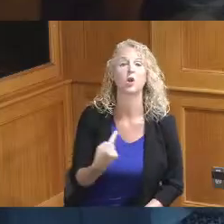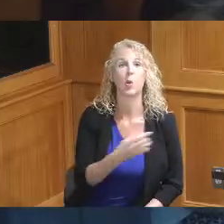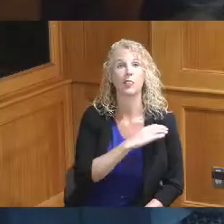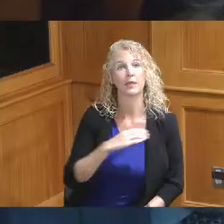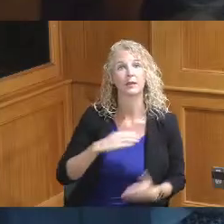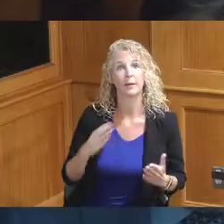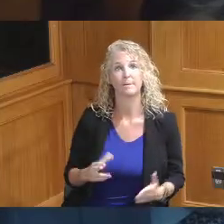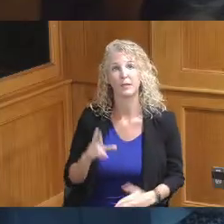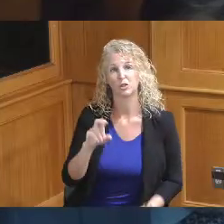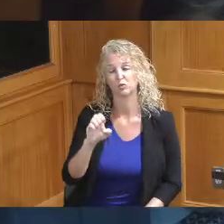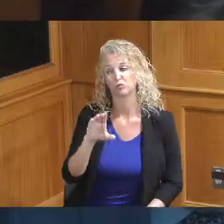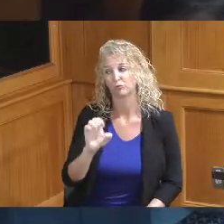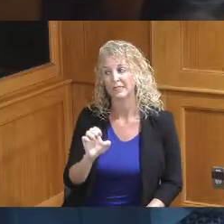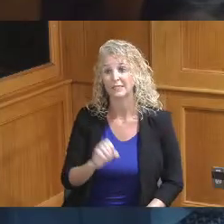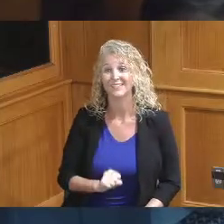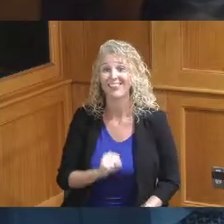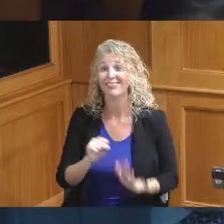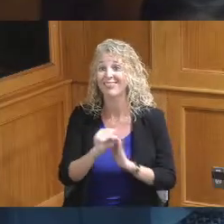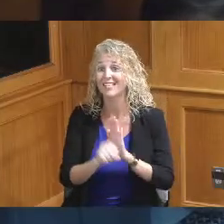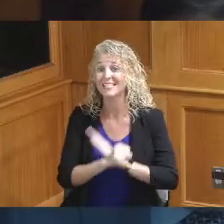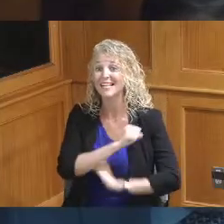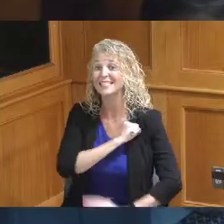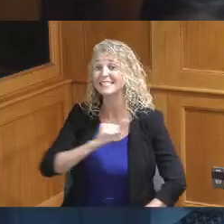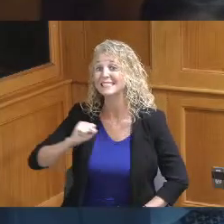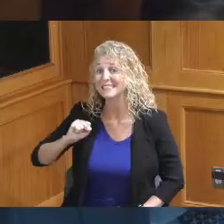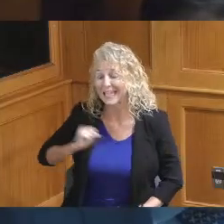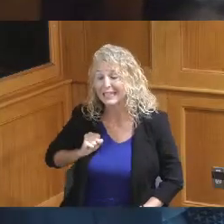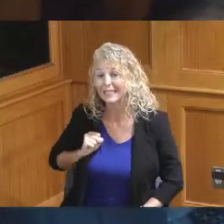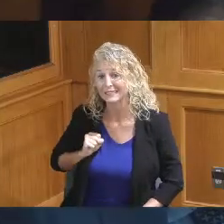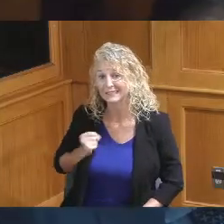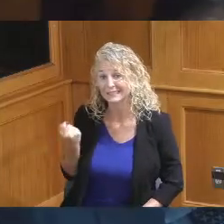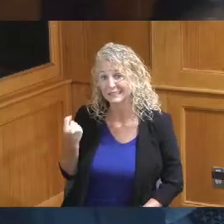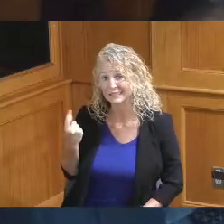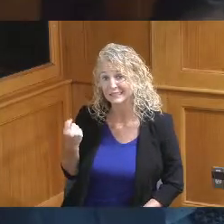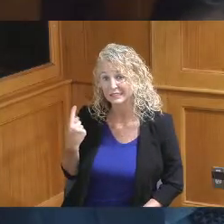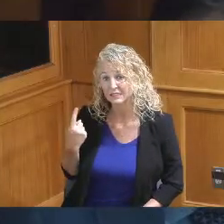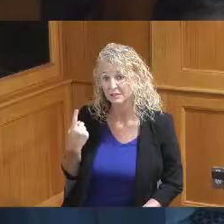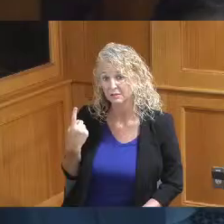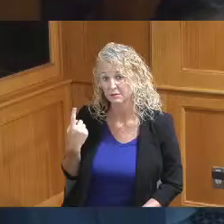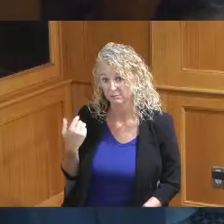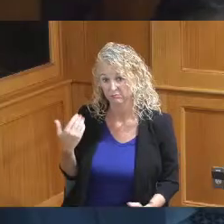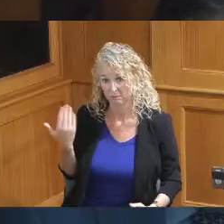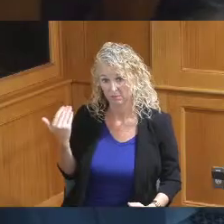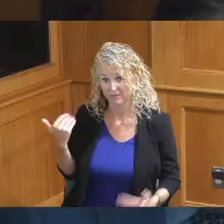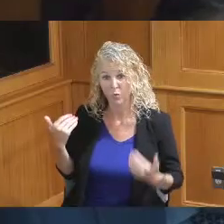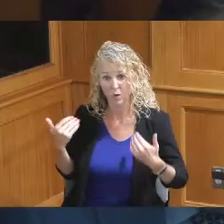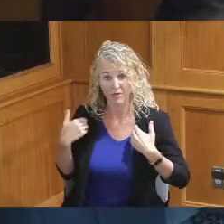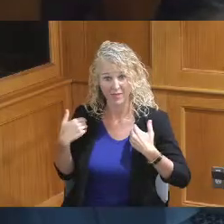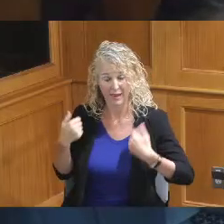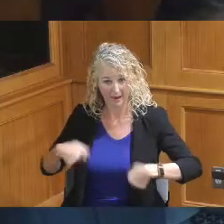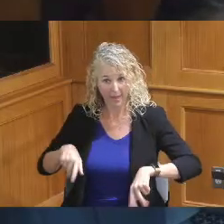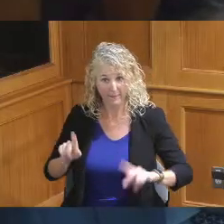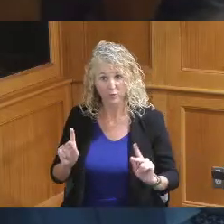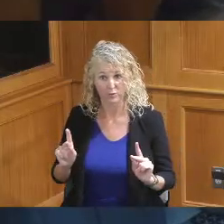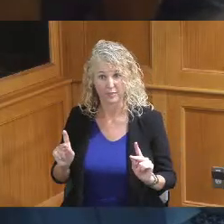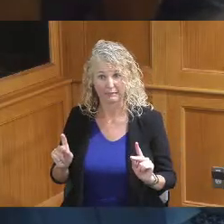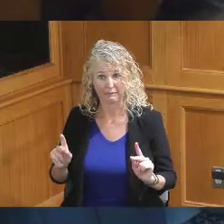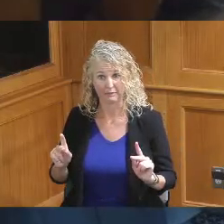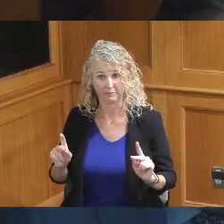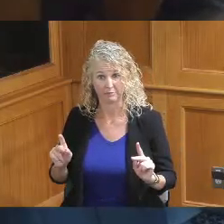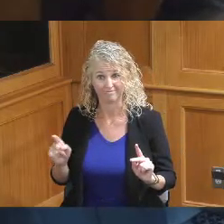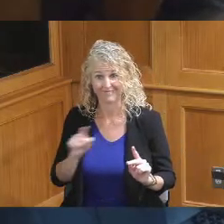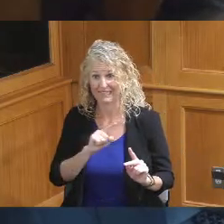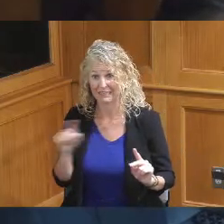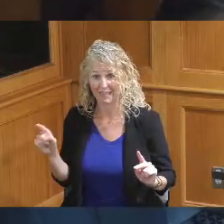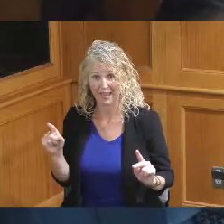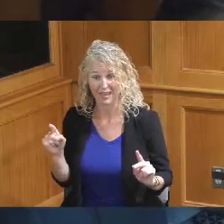just state Senate of Ohio State Senate. They had a chance to get it done. They